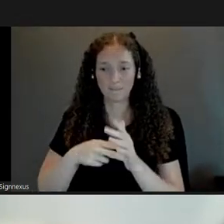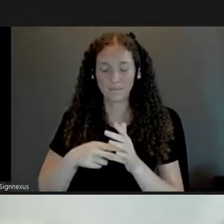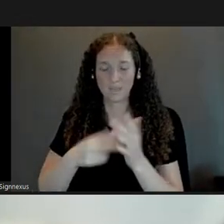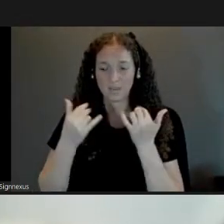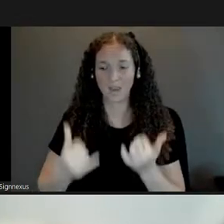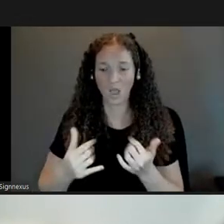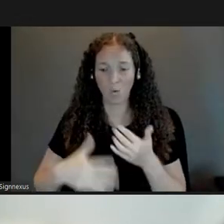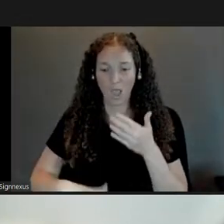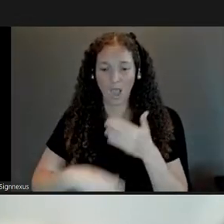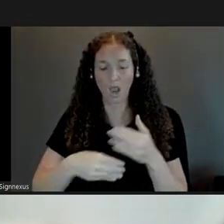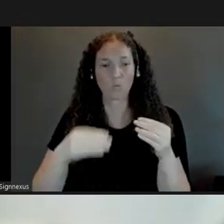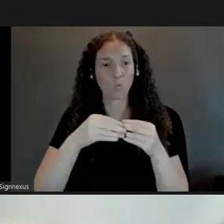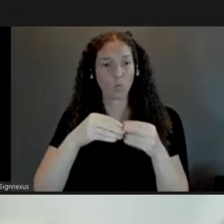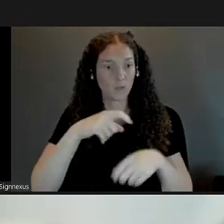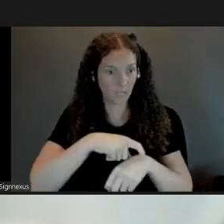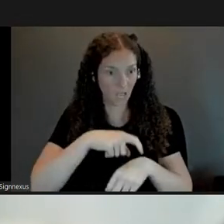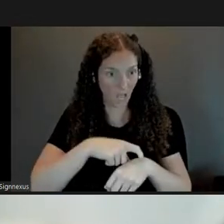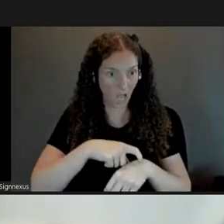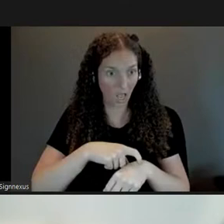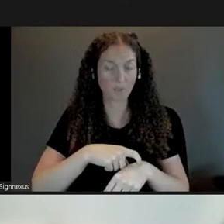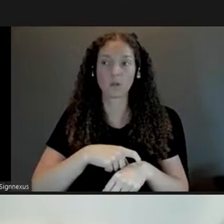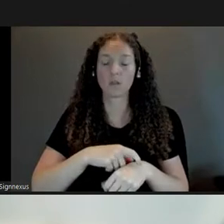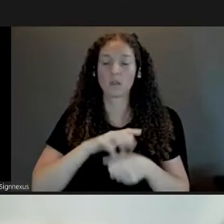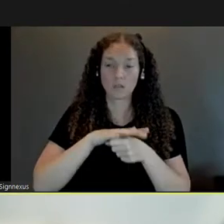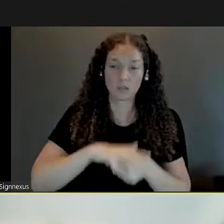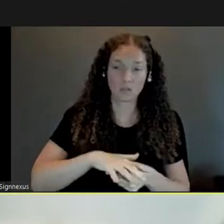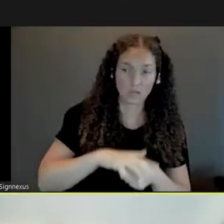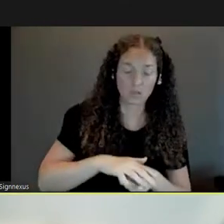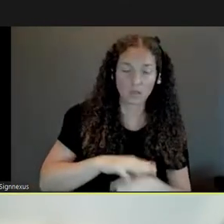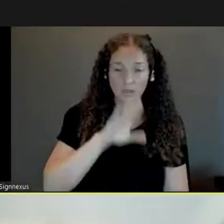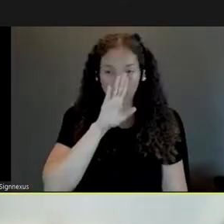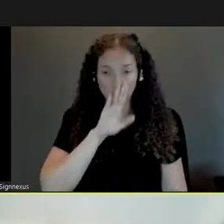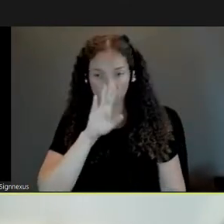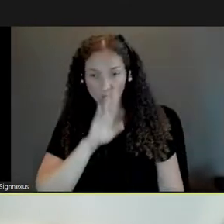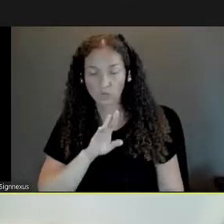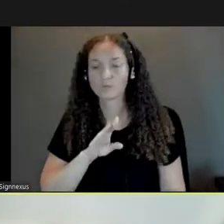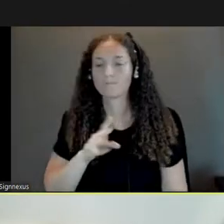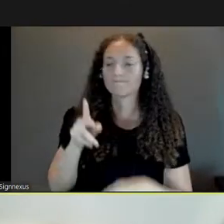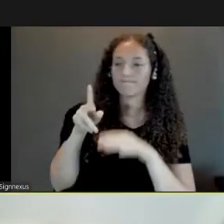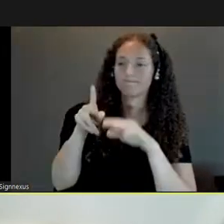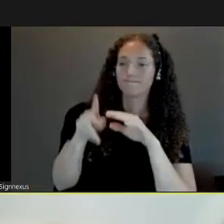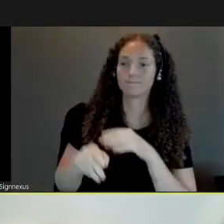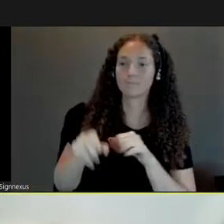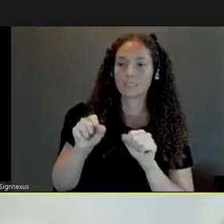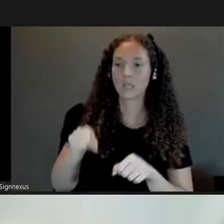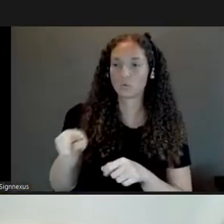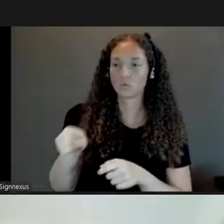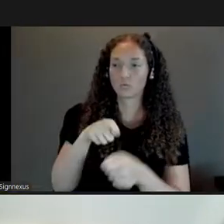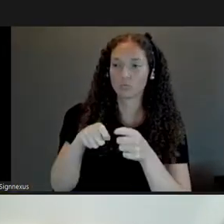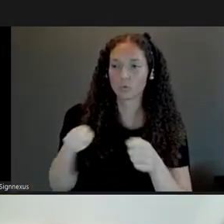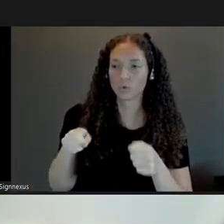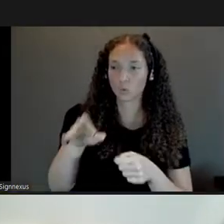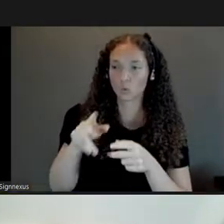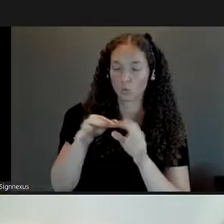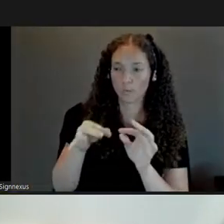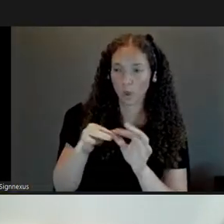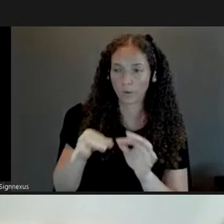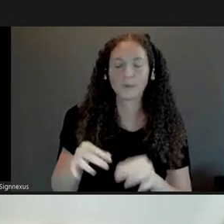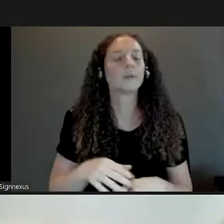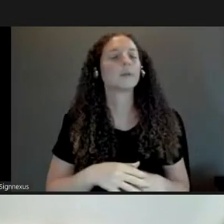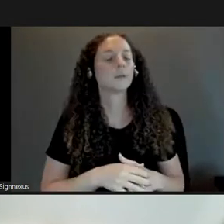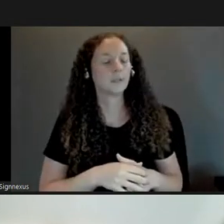and frustration that it takes for us to actually get to your remarks. So I'd really like for everybody to